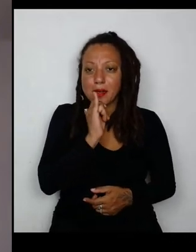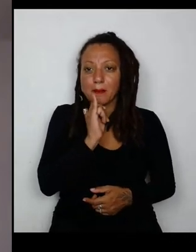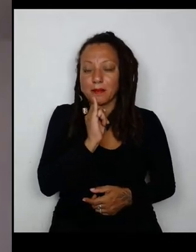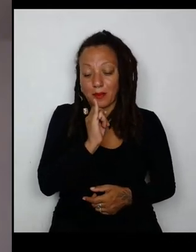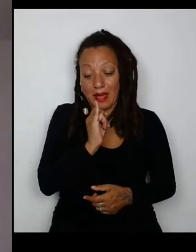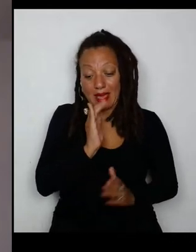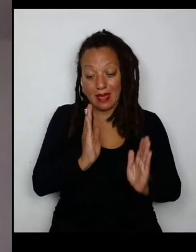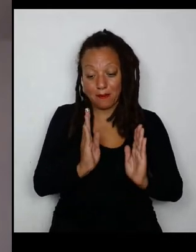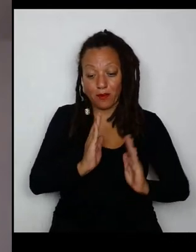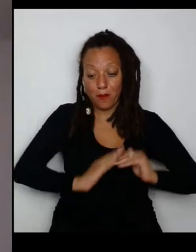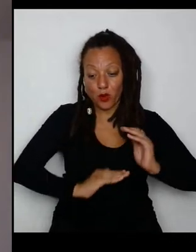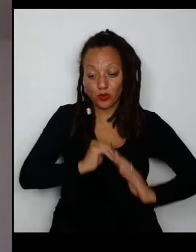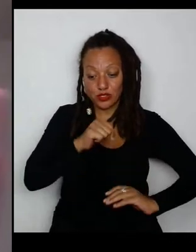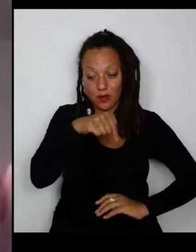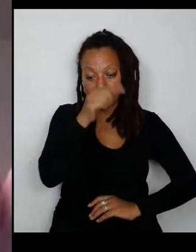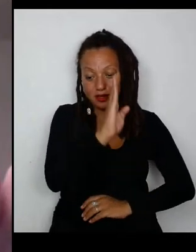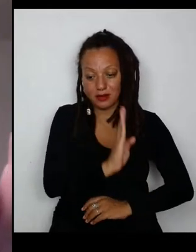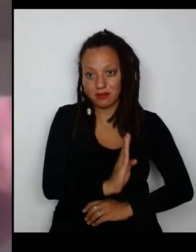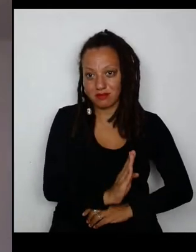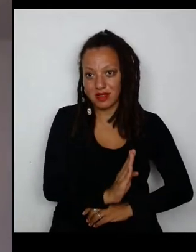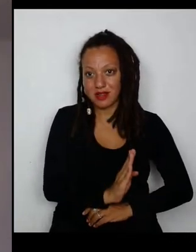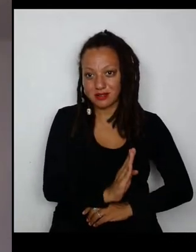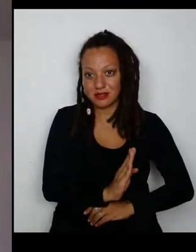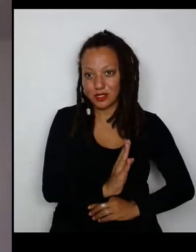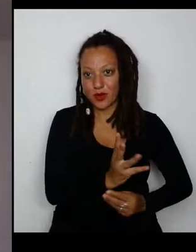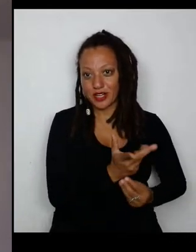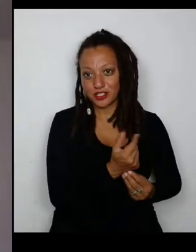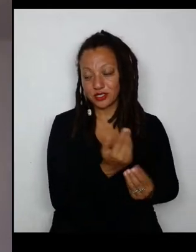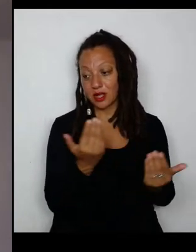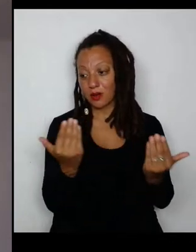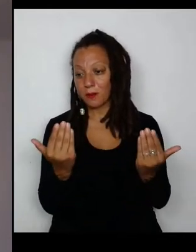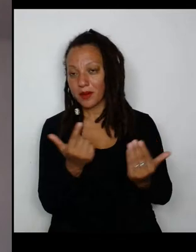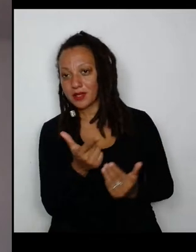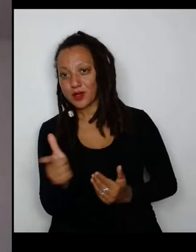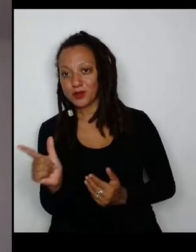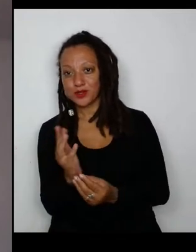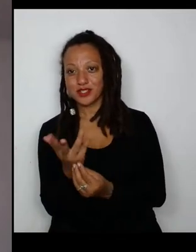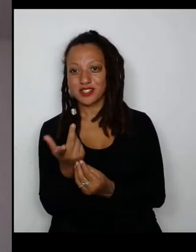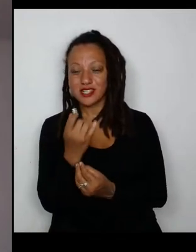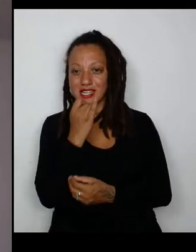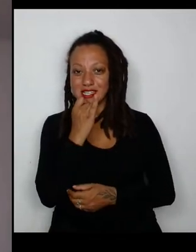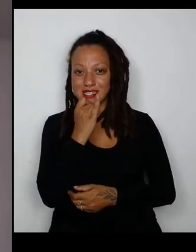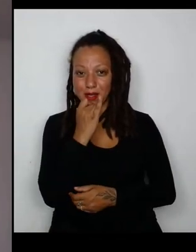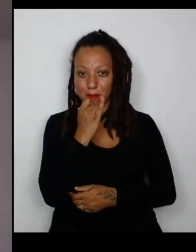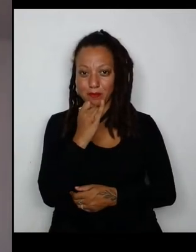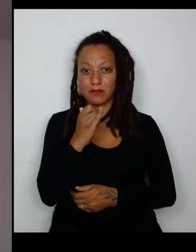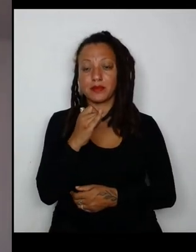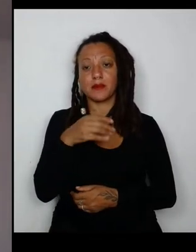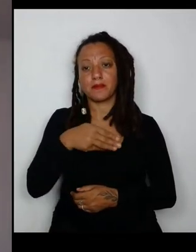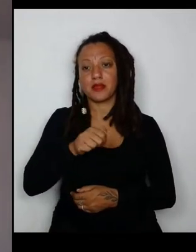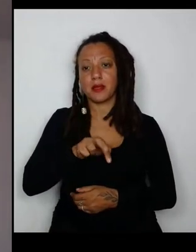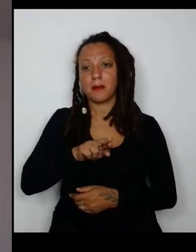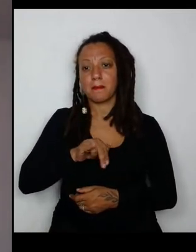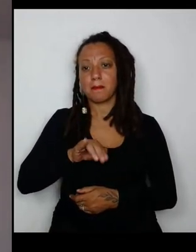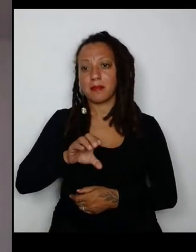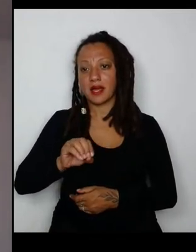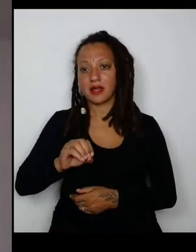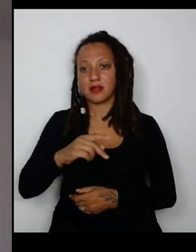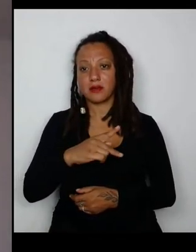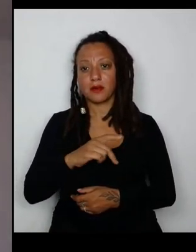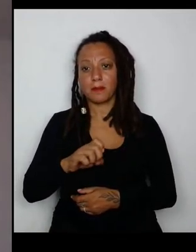brazilian artists and the production that we had here in brazil as mario